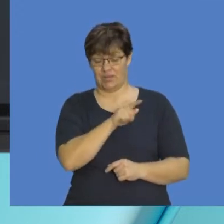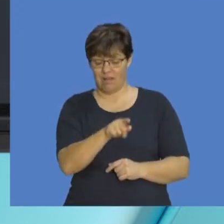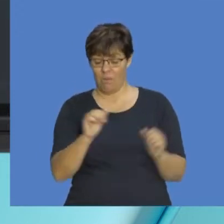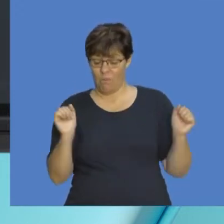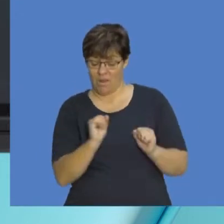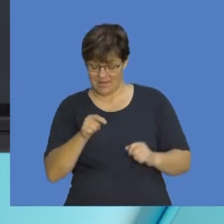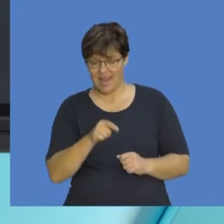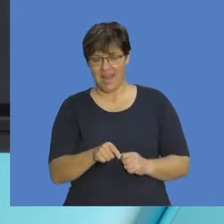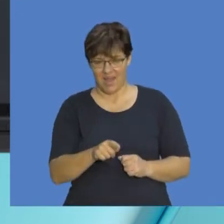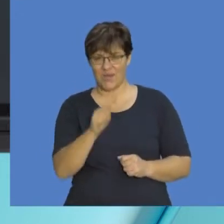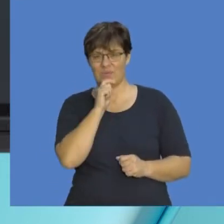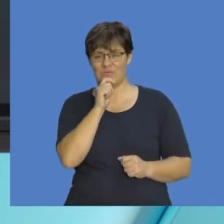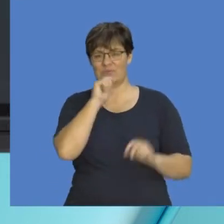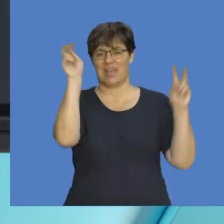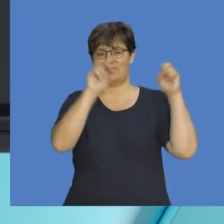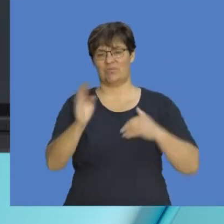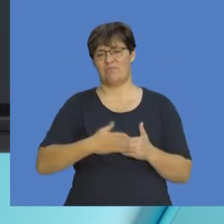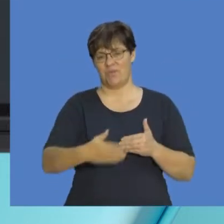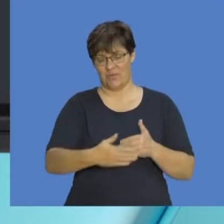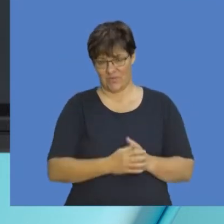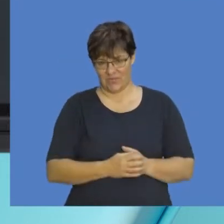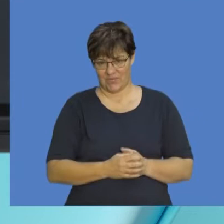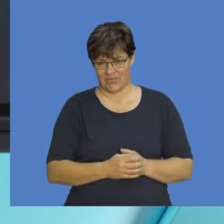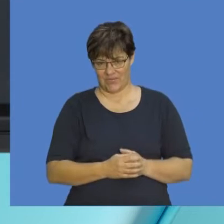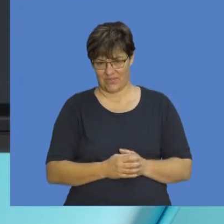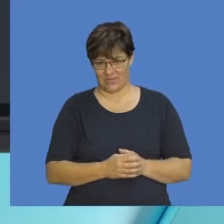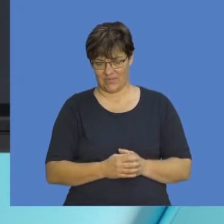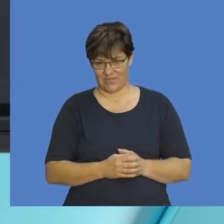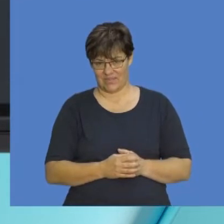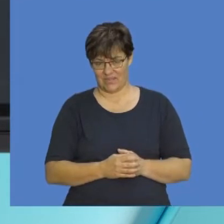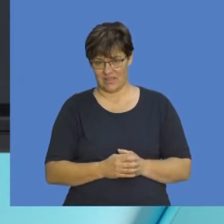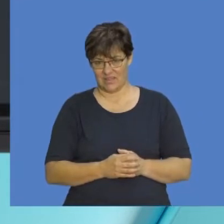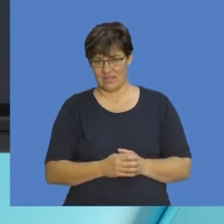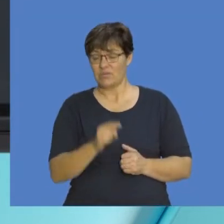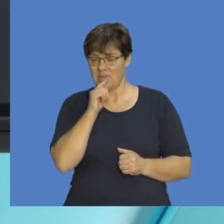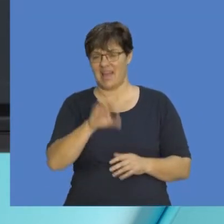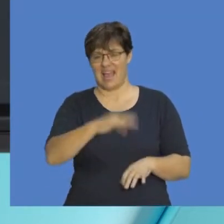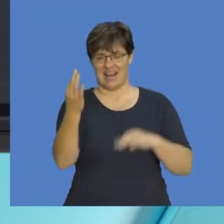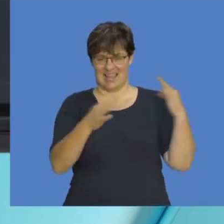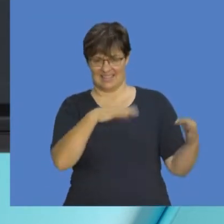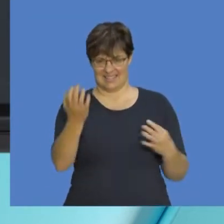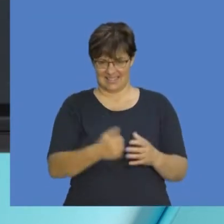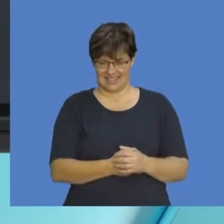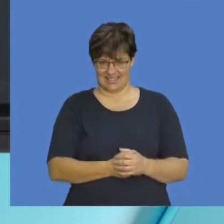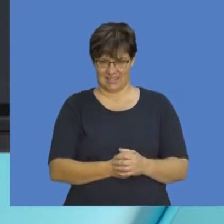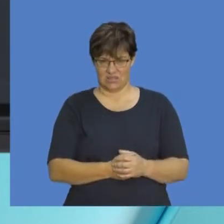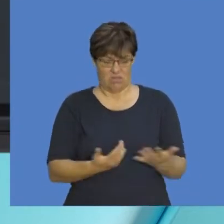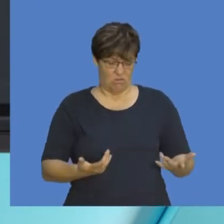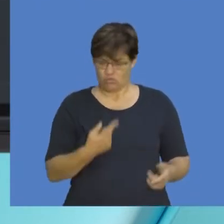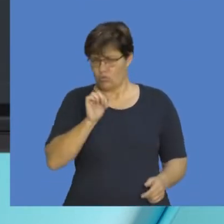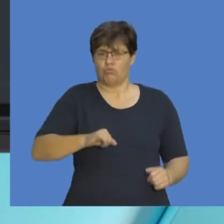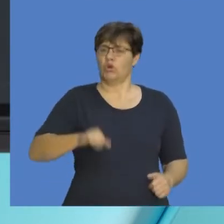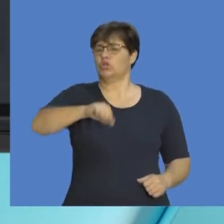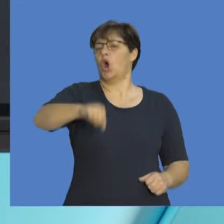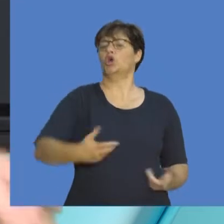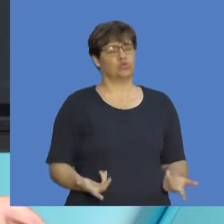during winter, we use more electricity. That will be my analysis. So for now, it would be naive to say